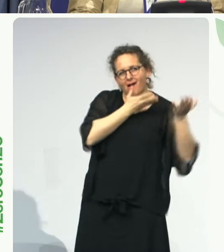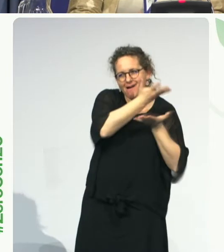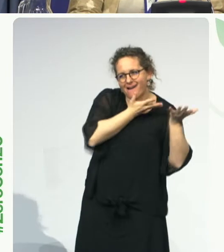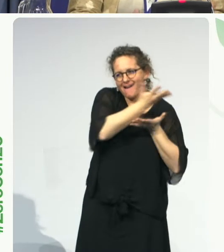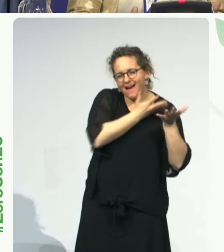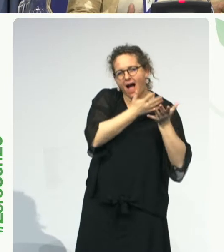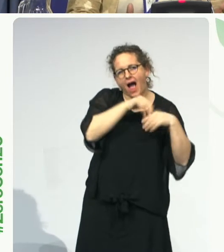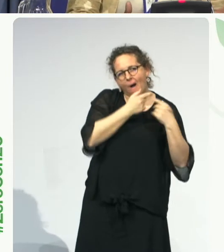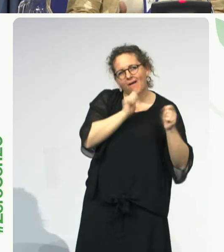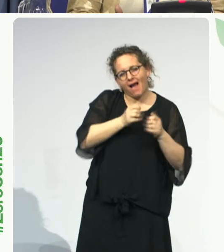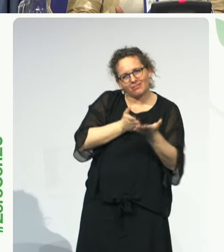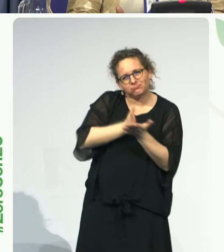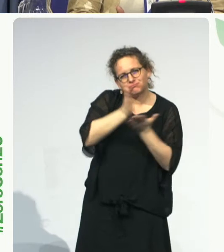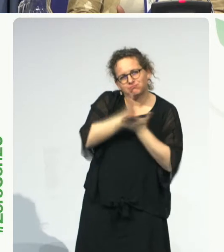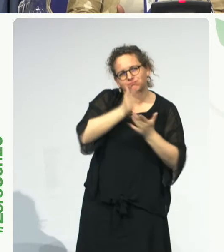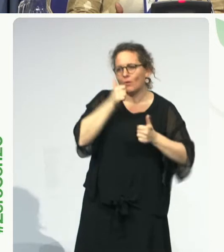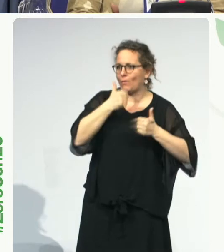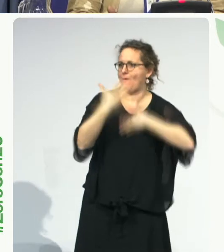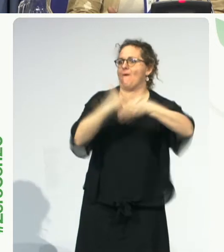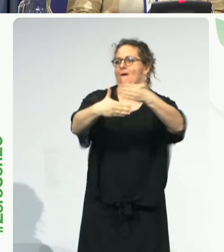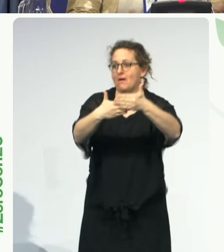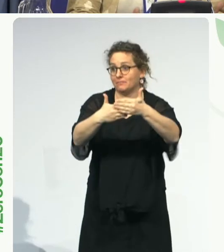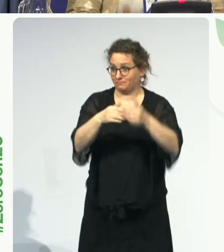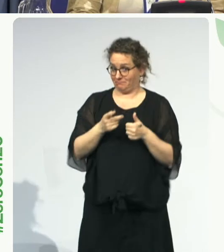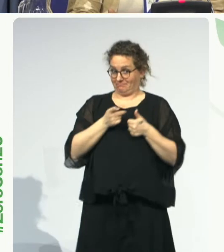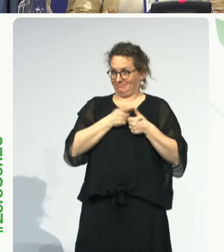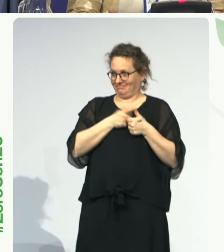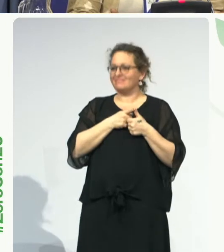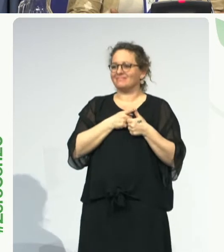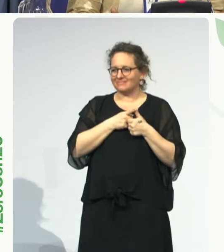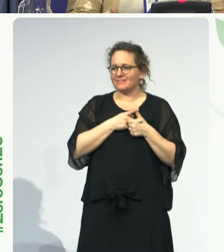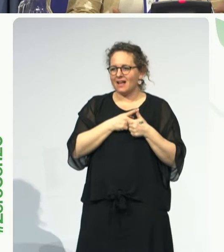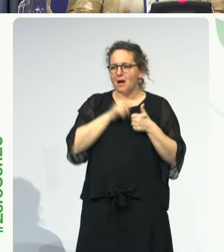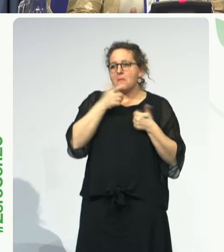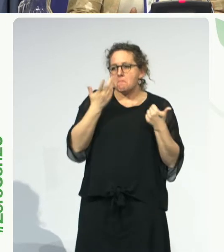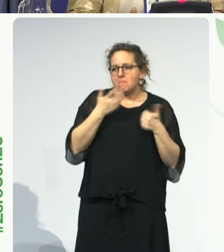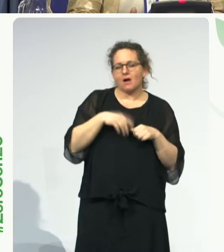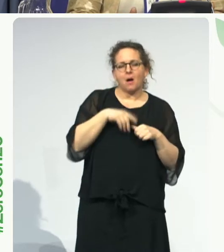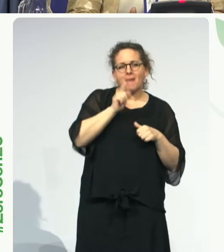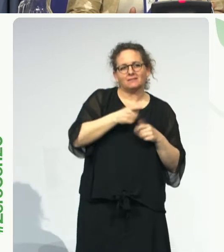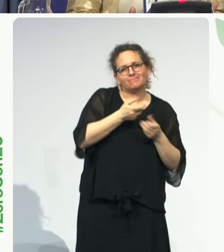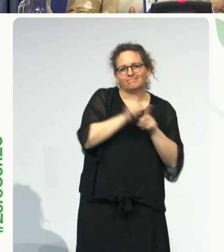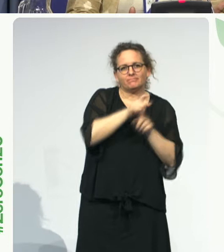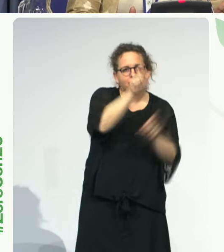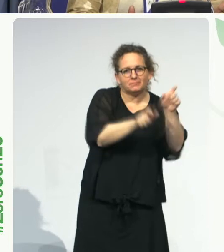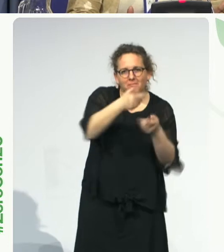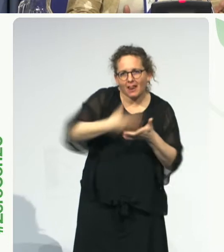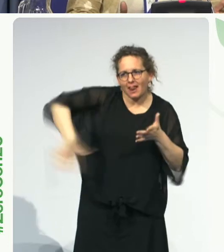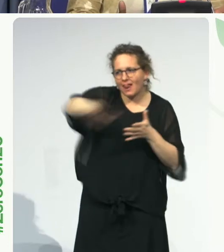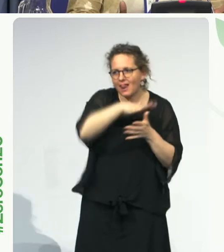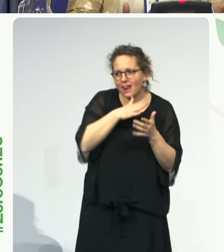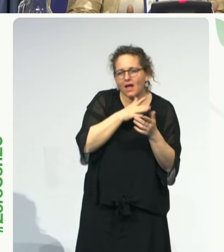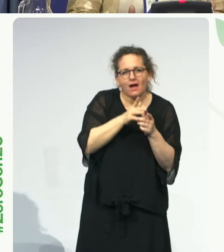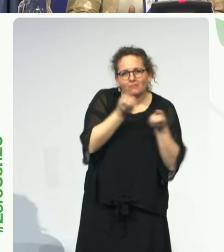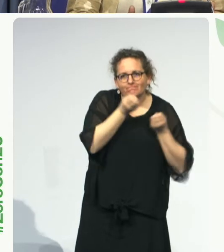sustainability through training, awareness raising for students, parents, and communities. But also,